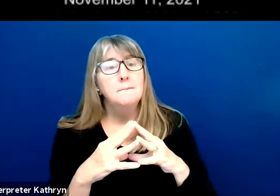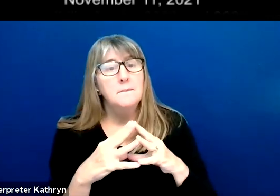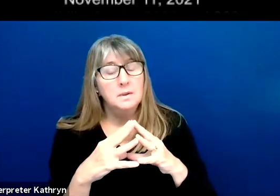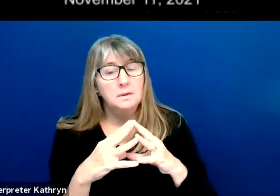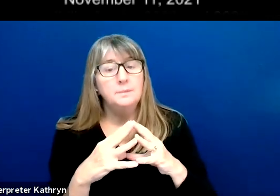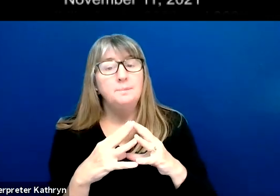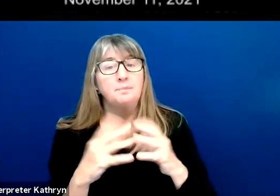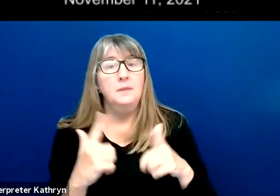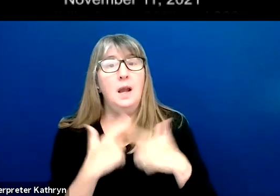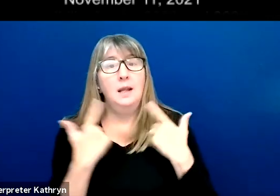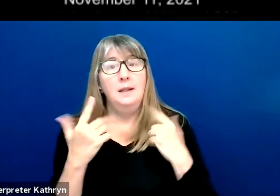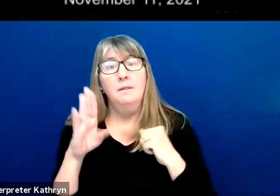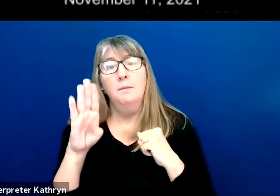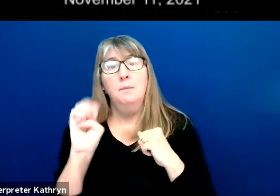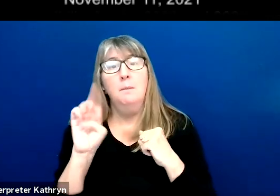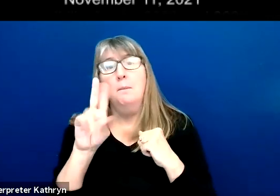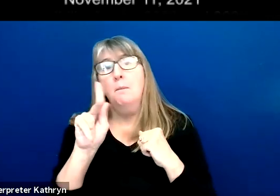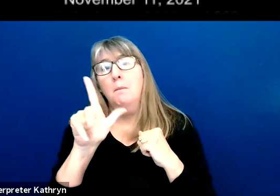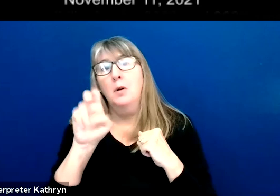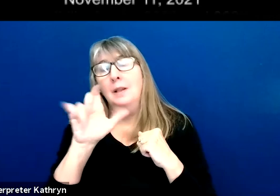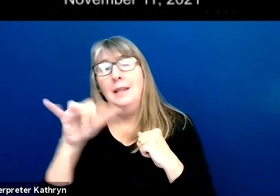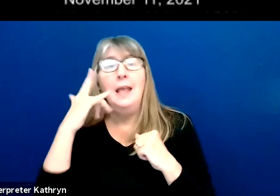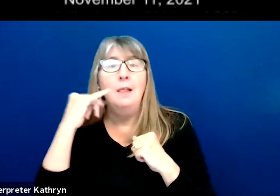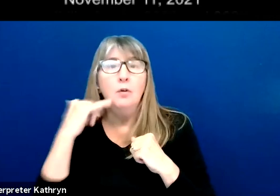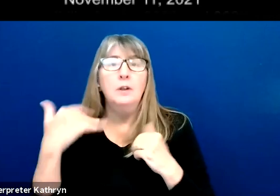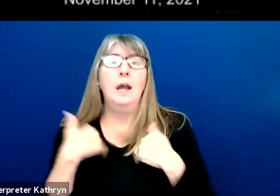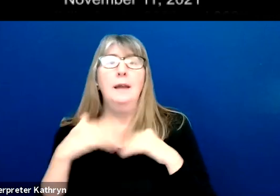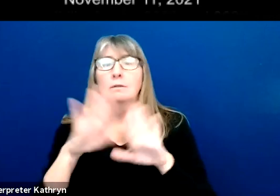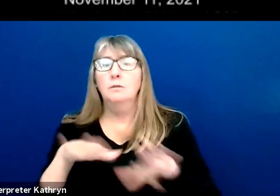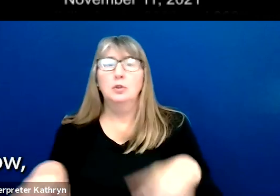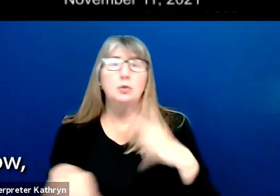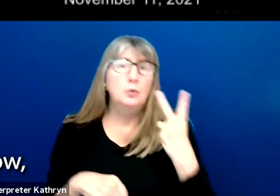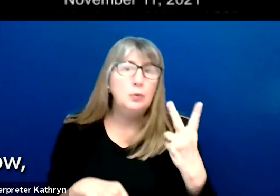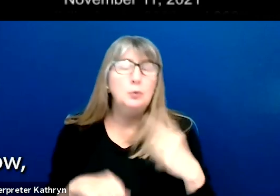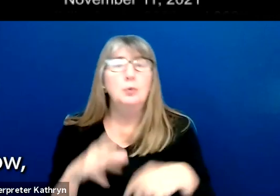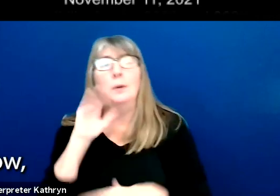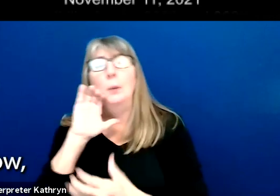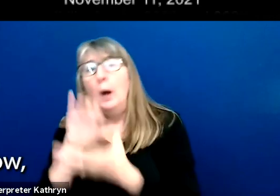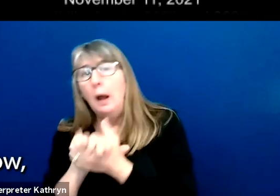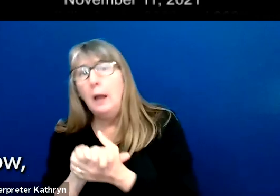I live in Berkeley, California, and I have 2 kids and a wife, and